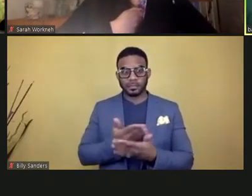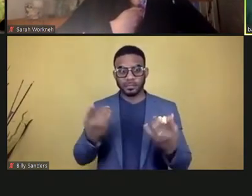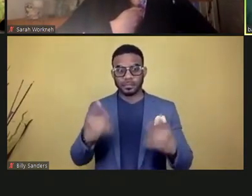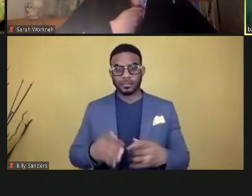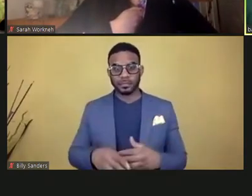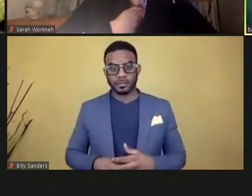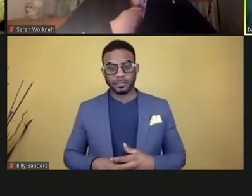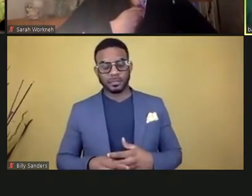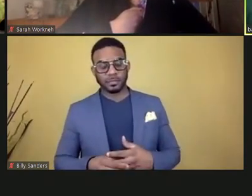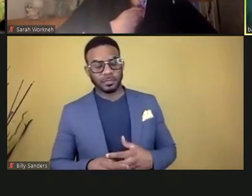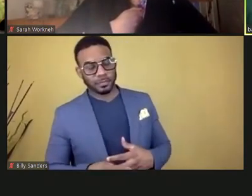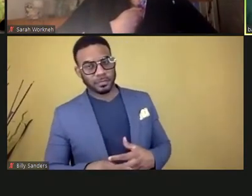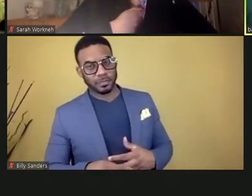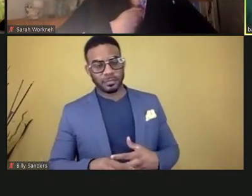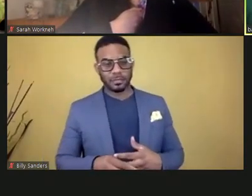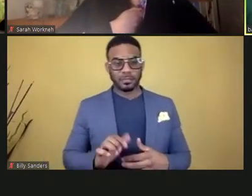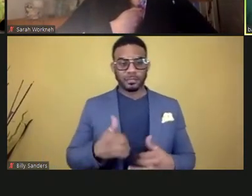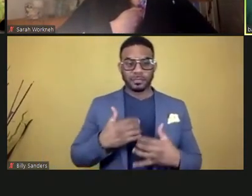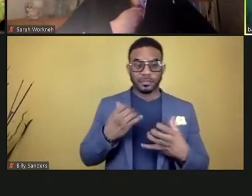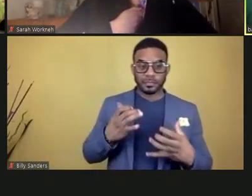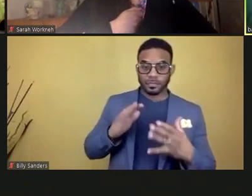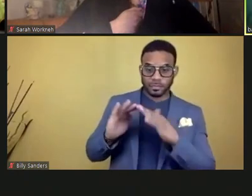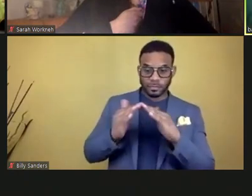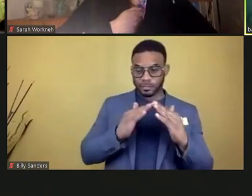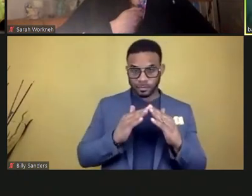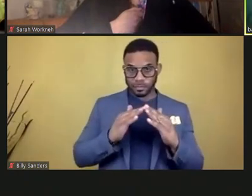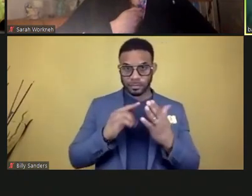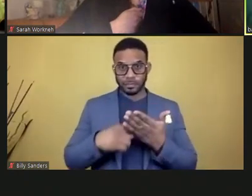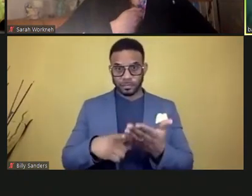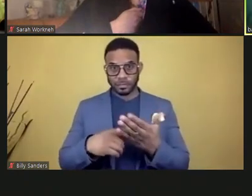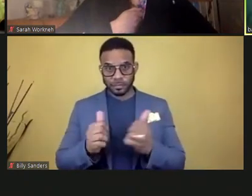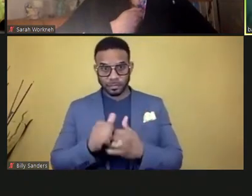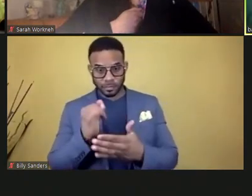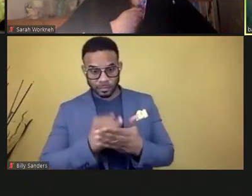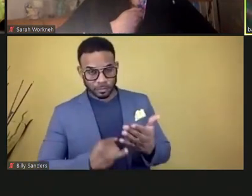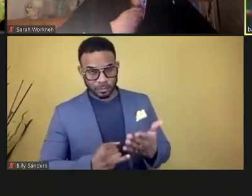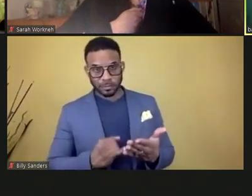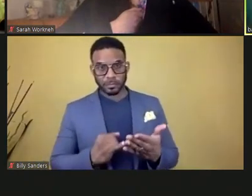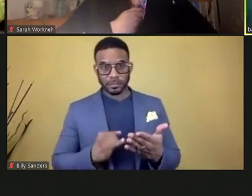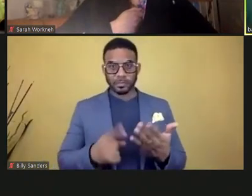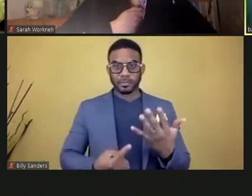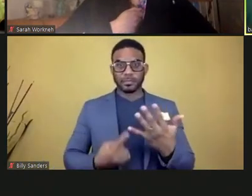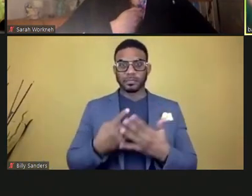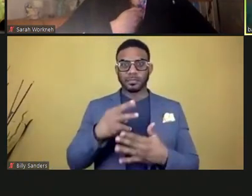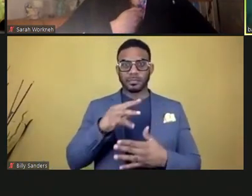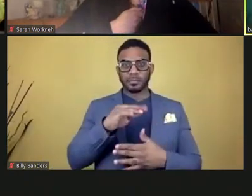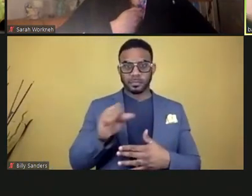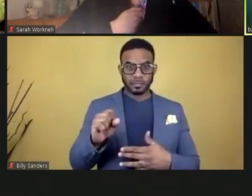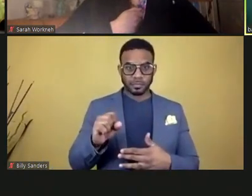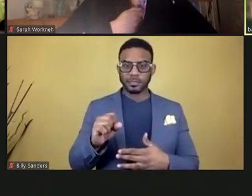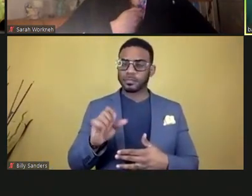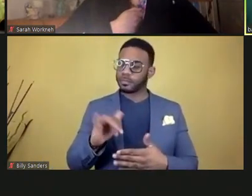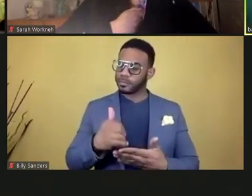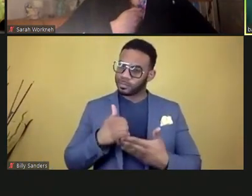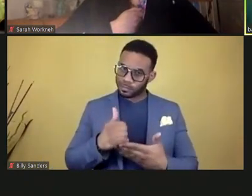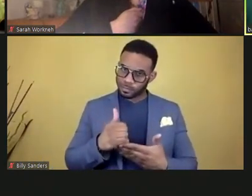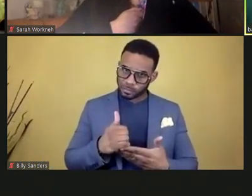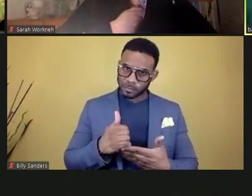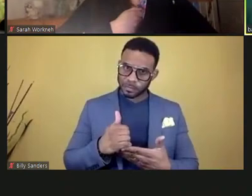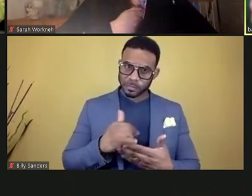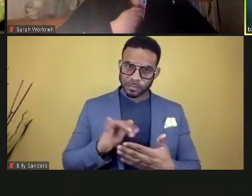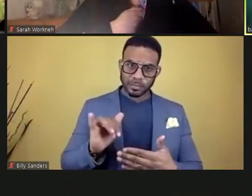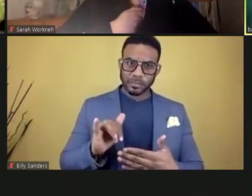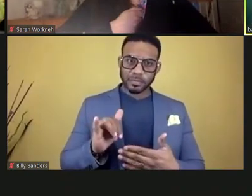We had lots of community conversations with artists all throughout Massachusetts and that helped us